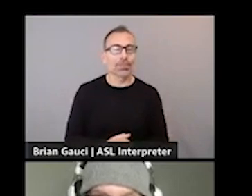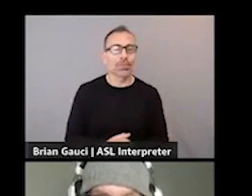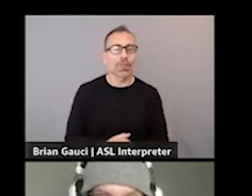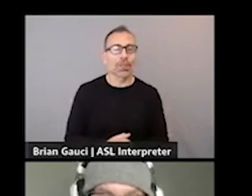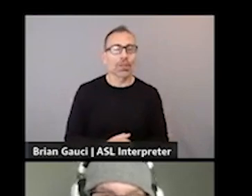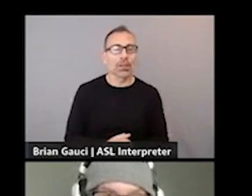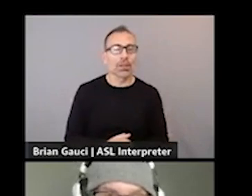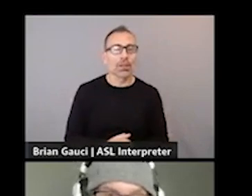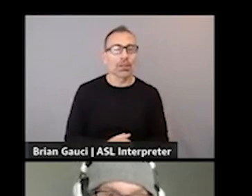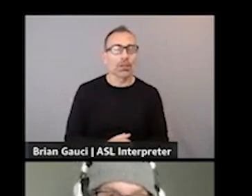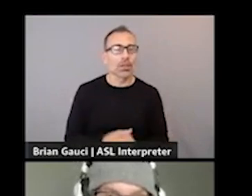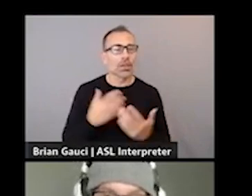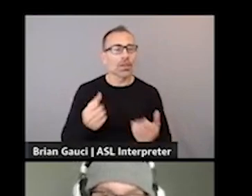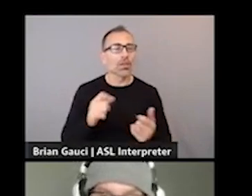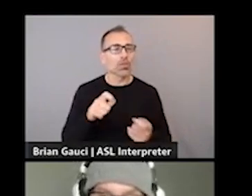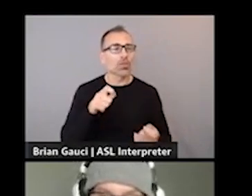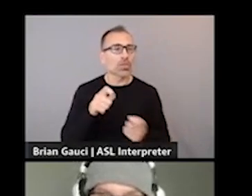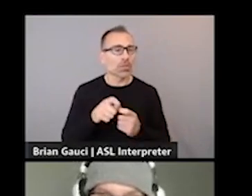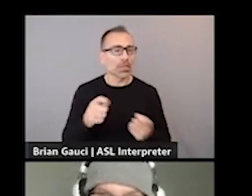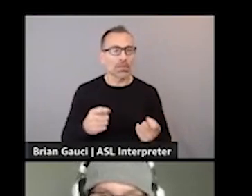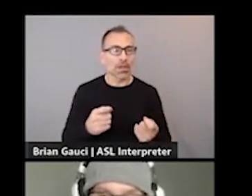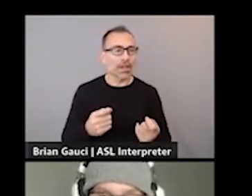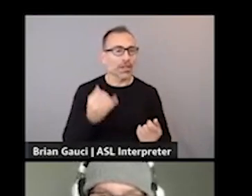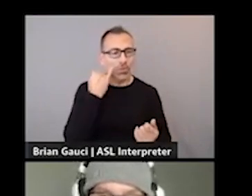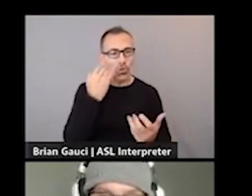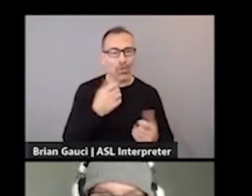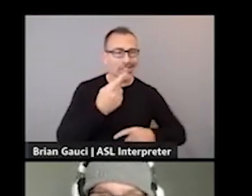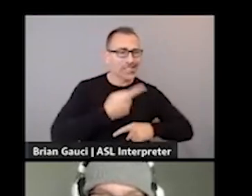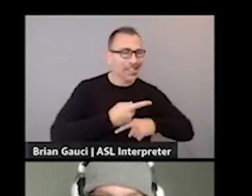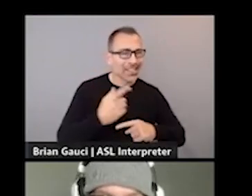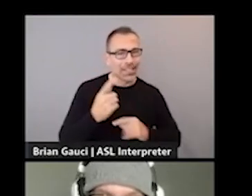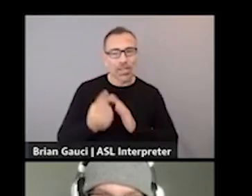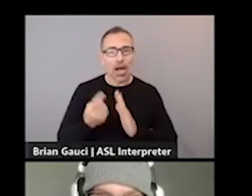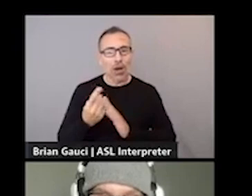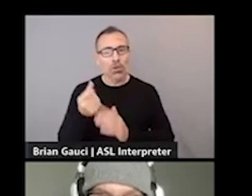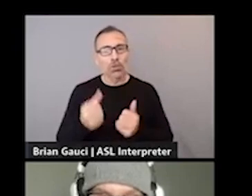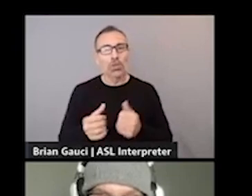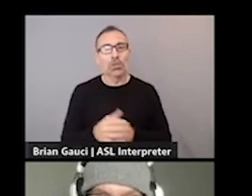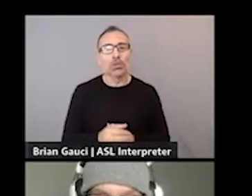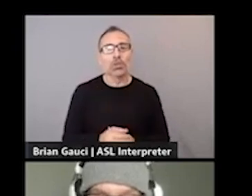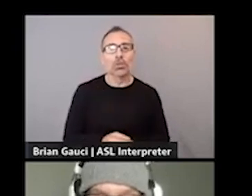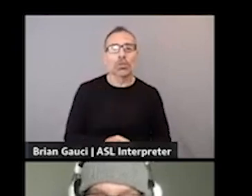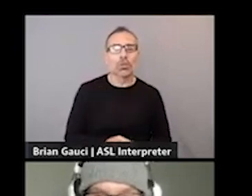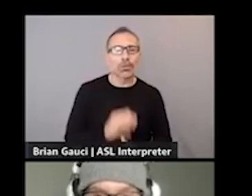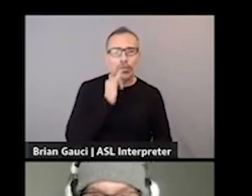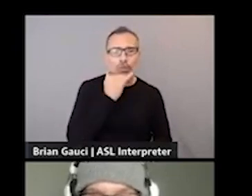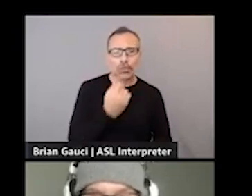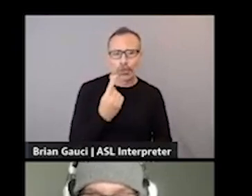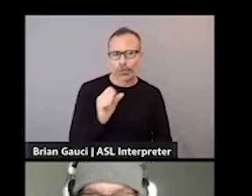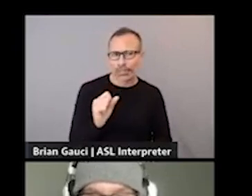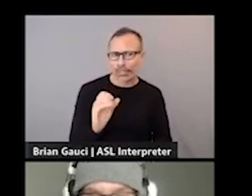can specify like in days or hours over here. So in this, oops, 1 second.